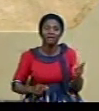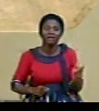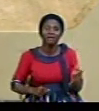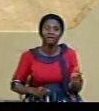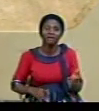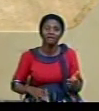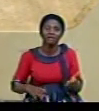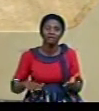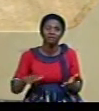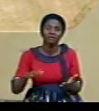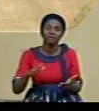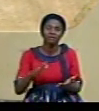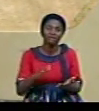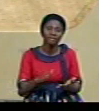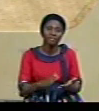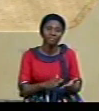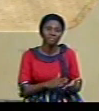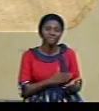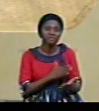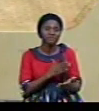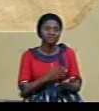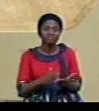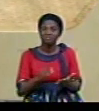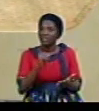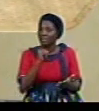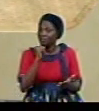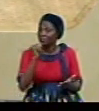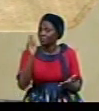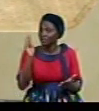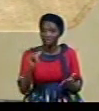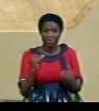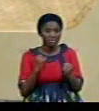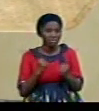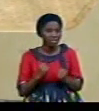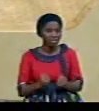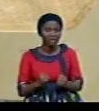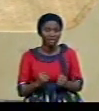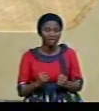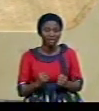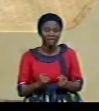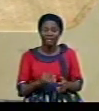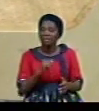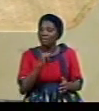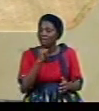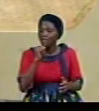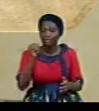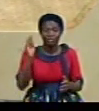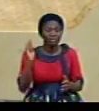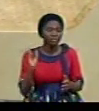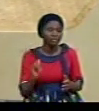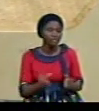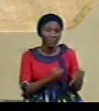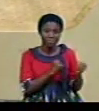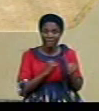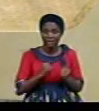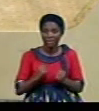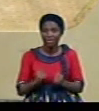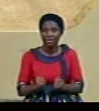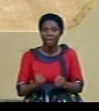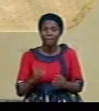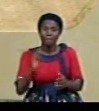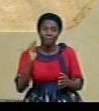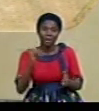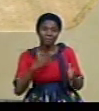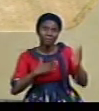the Lord It's not by power is not by my mind